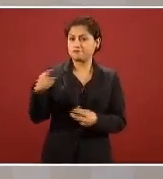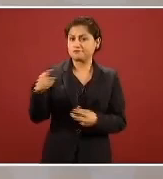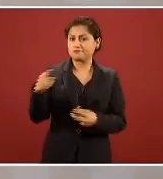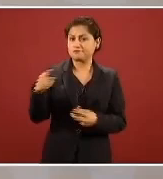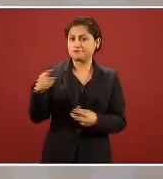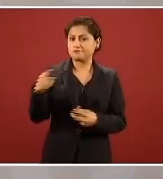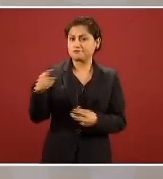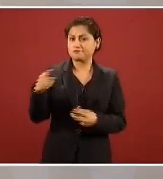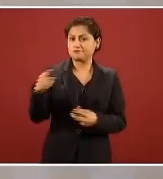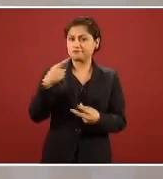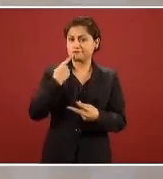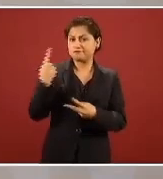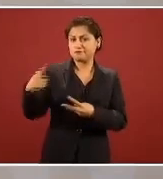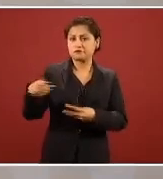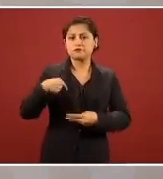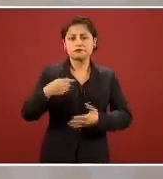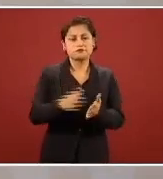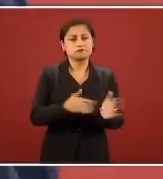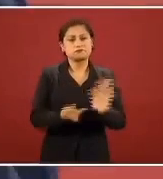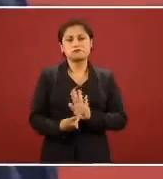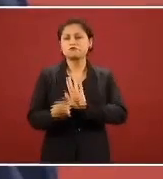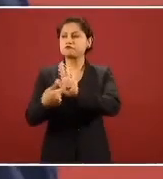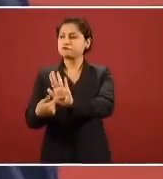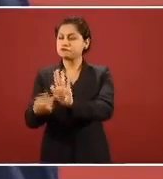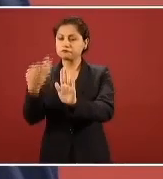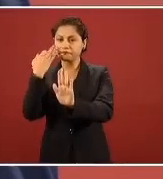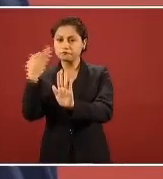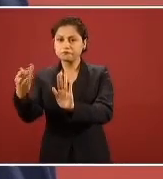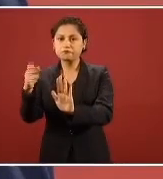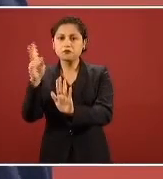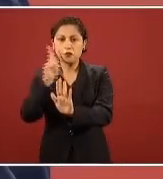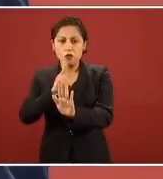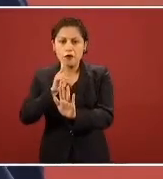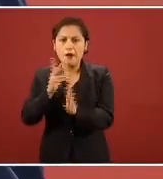evidence, supporting documents. A mí,